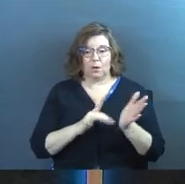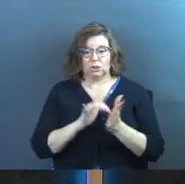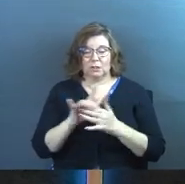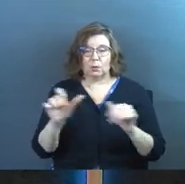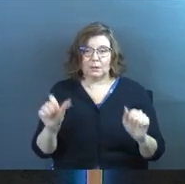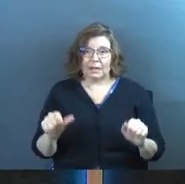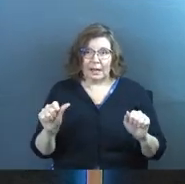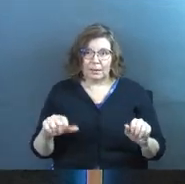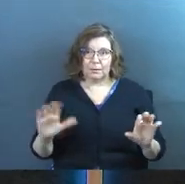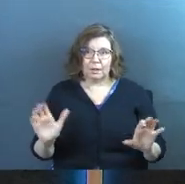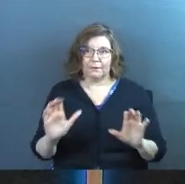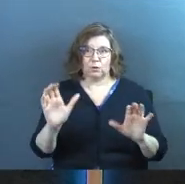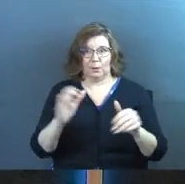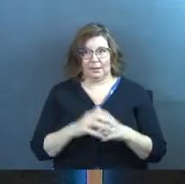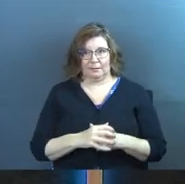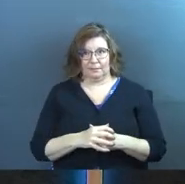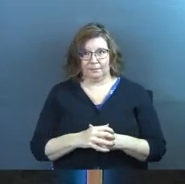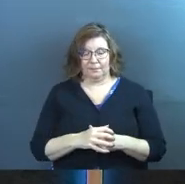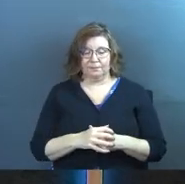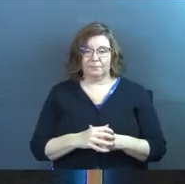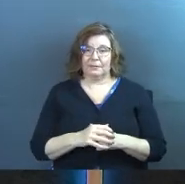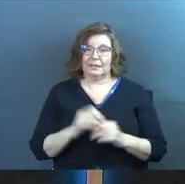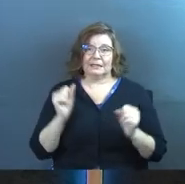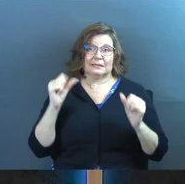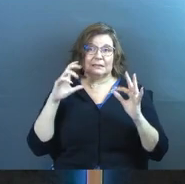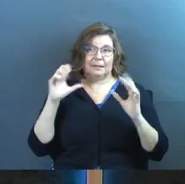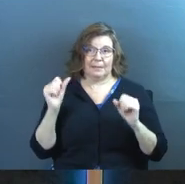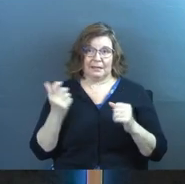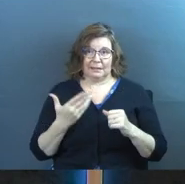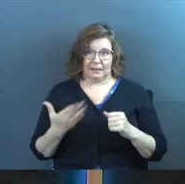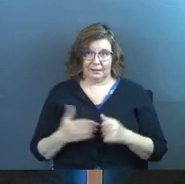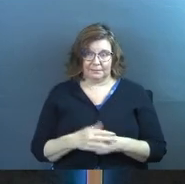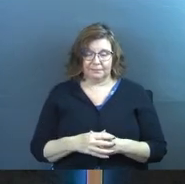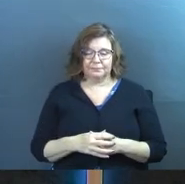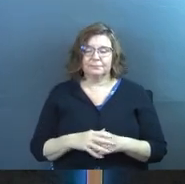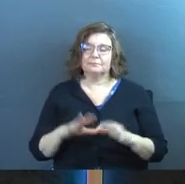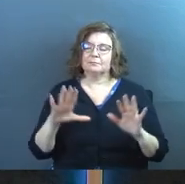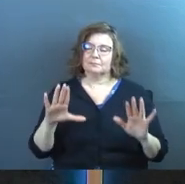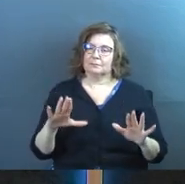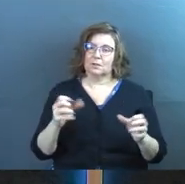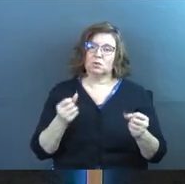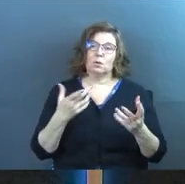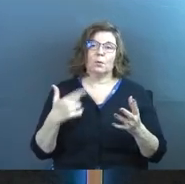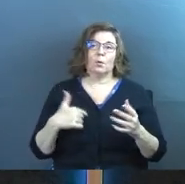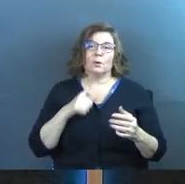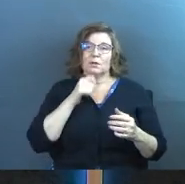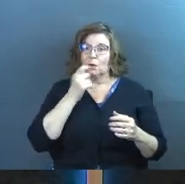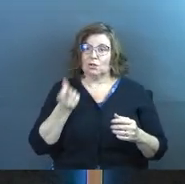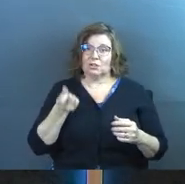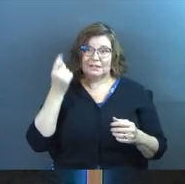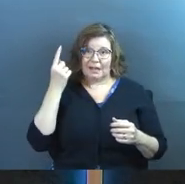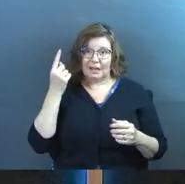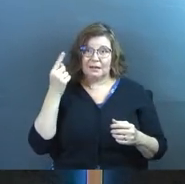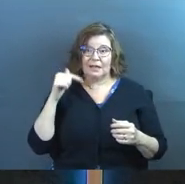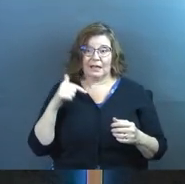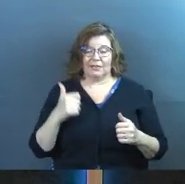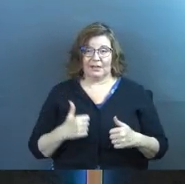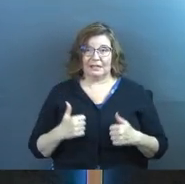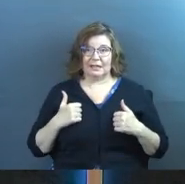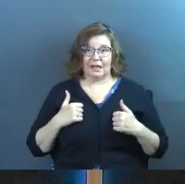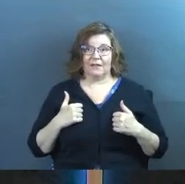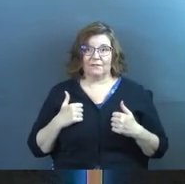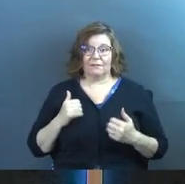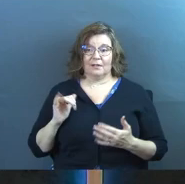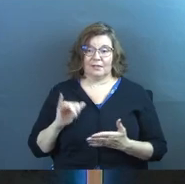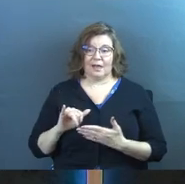was capable of doing. It's an amazing thing. See, so much of what we don't understand in this life is